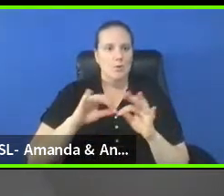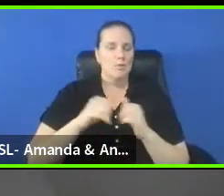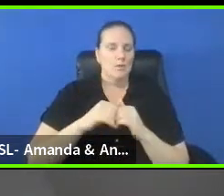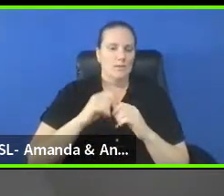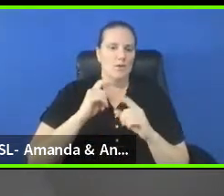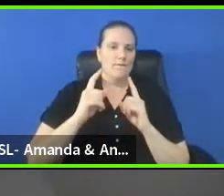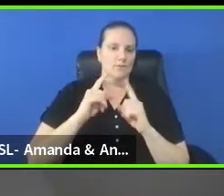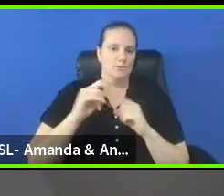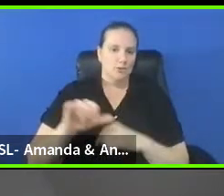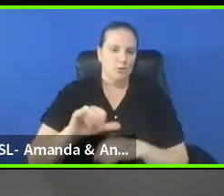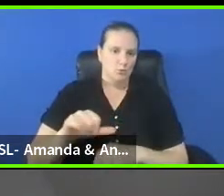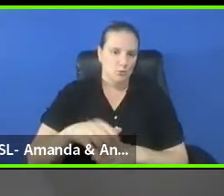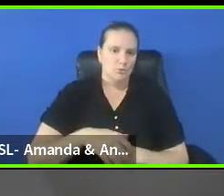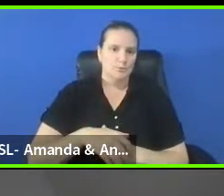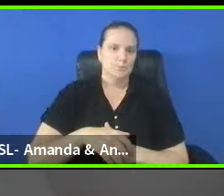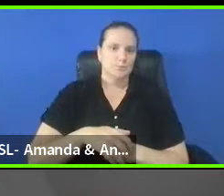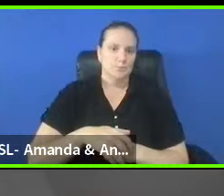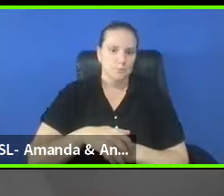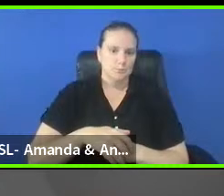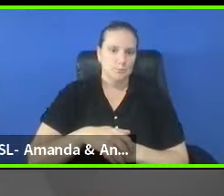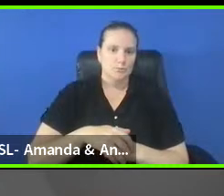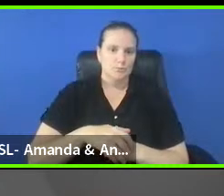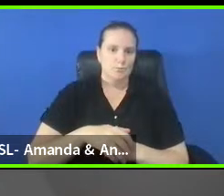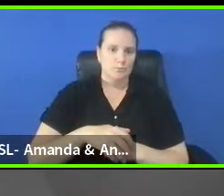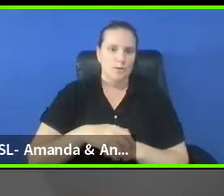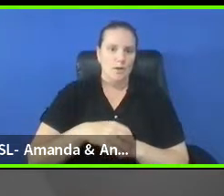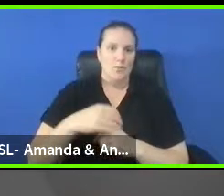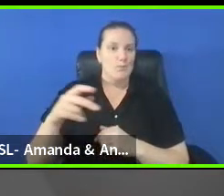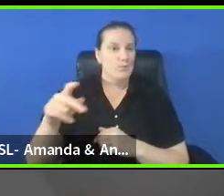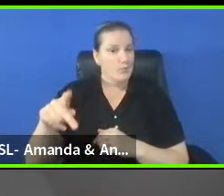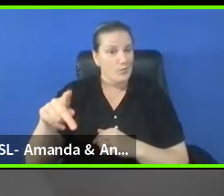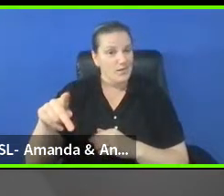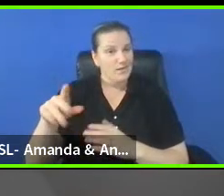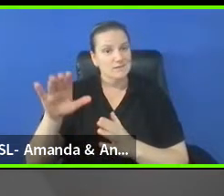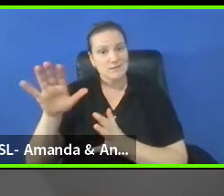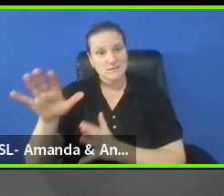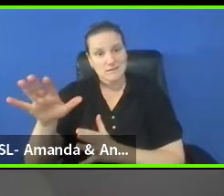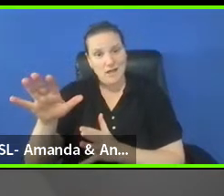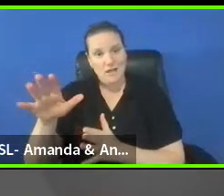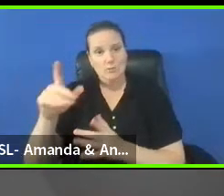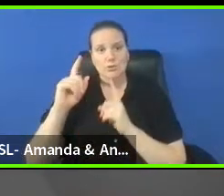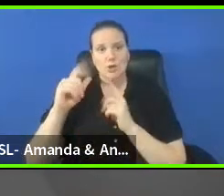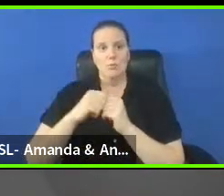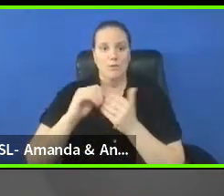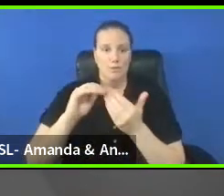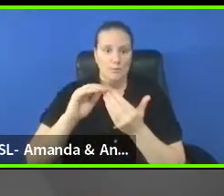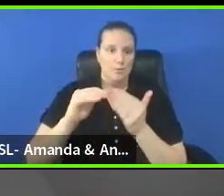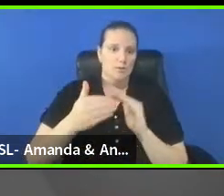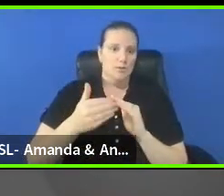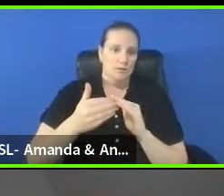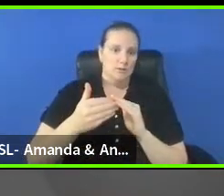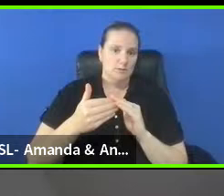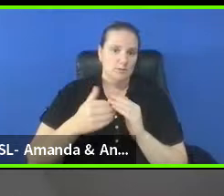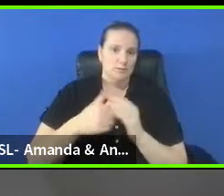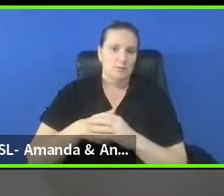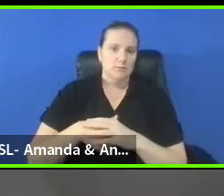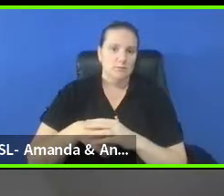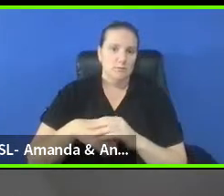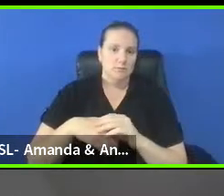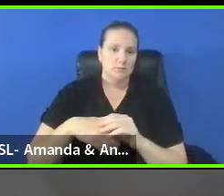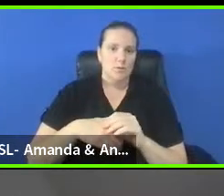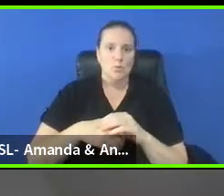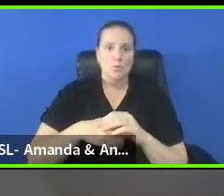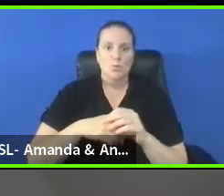conversation as well. So on the Portland side, we've talked to communities. We've talked